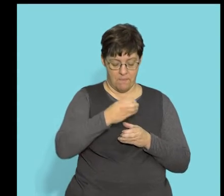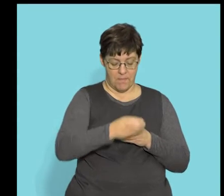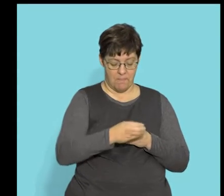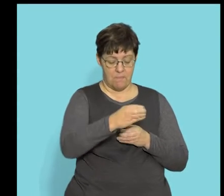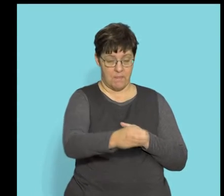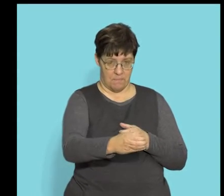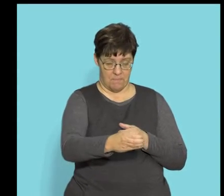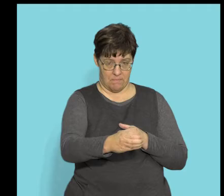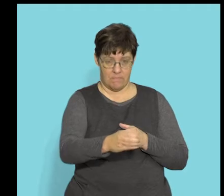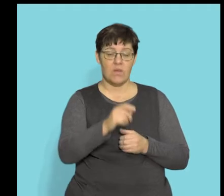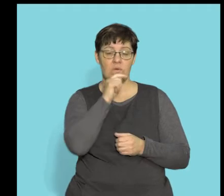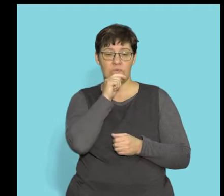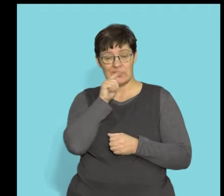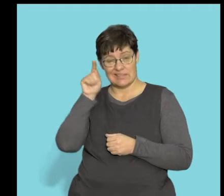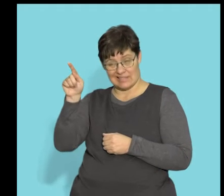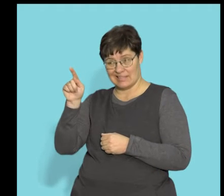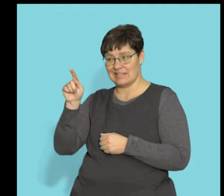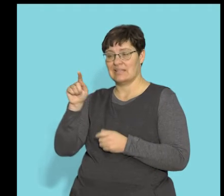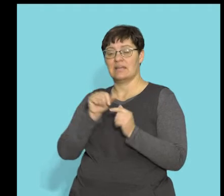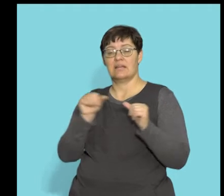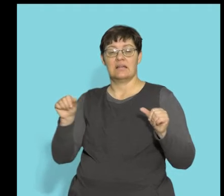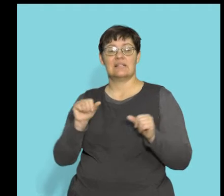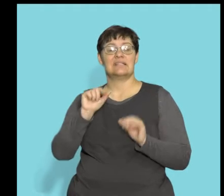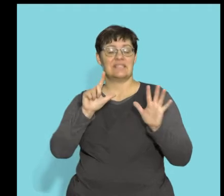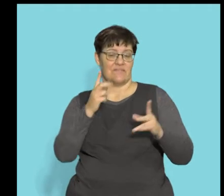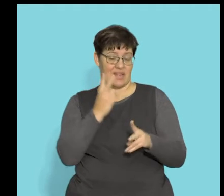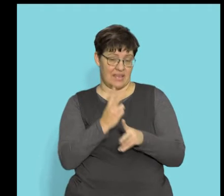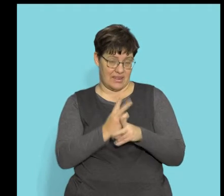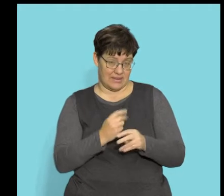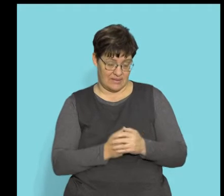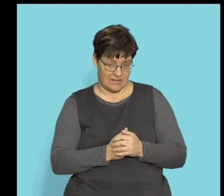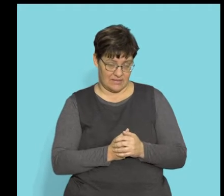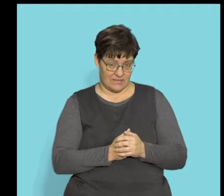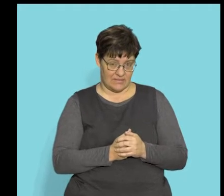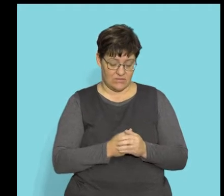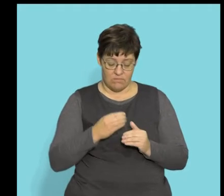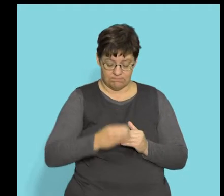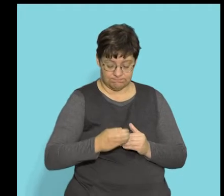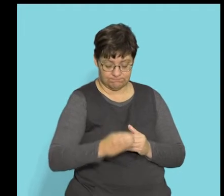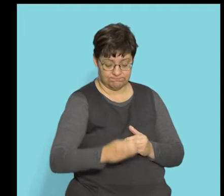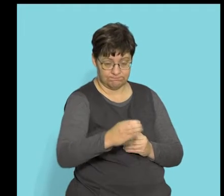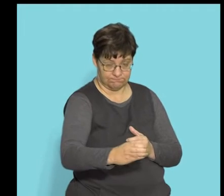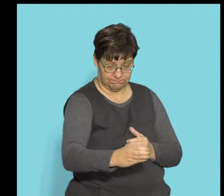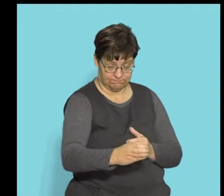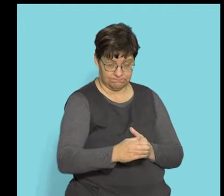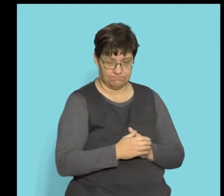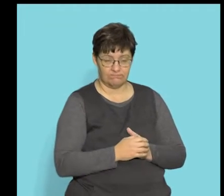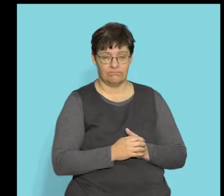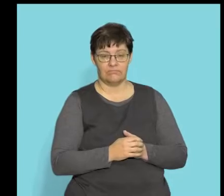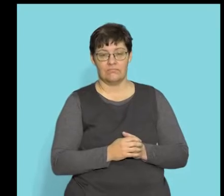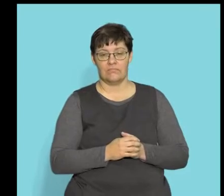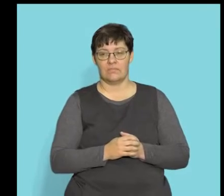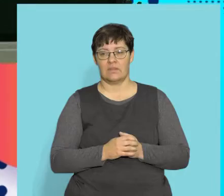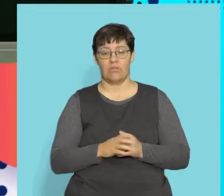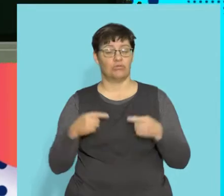vertically. So again, we're going to be using my diameter because we want to see how many cans can go across the box. So